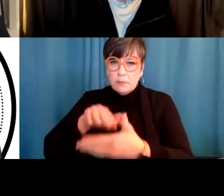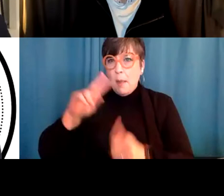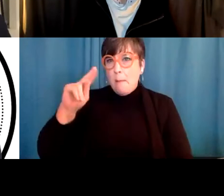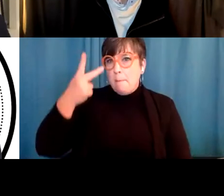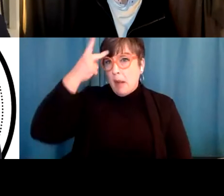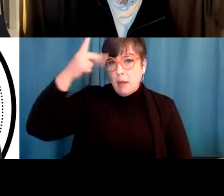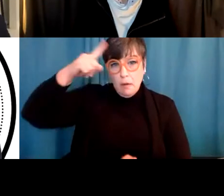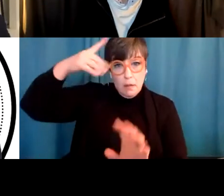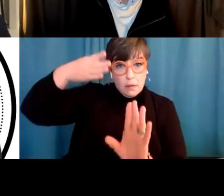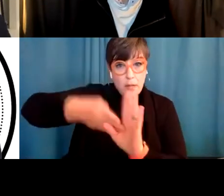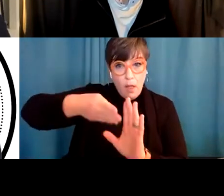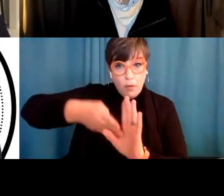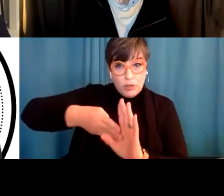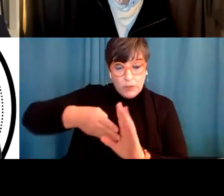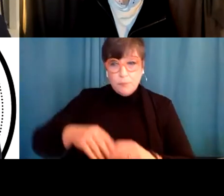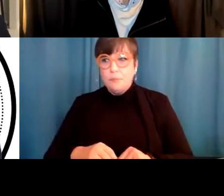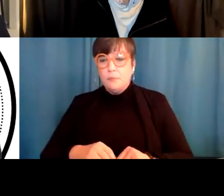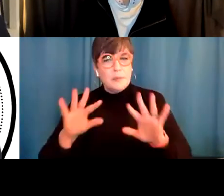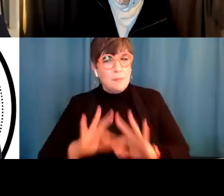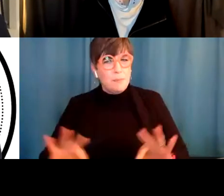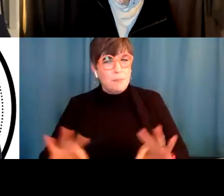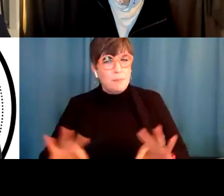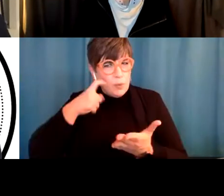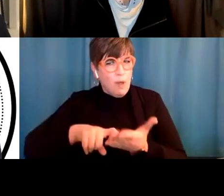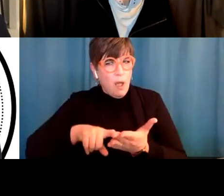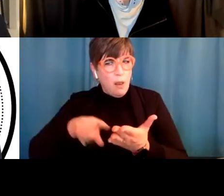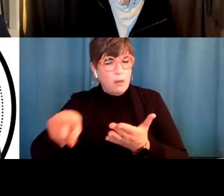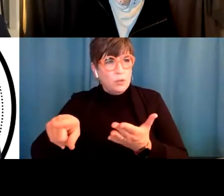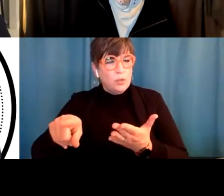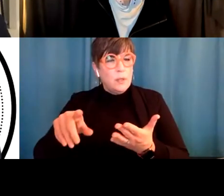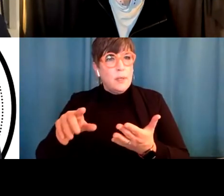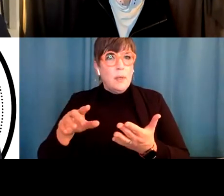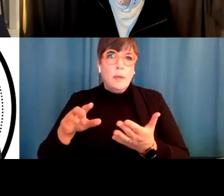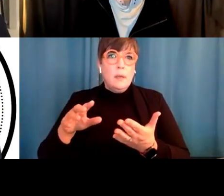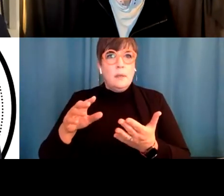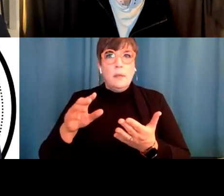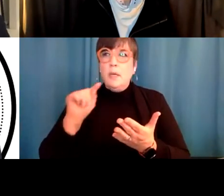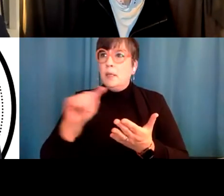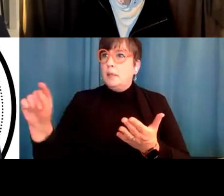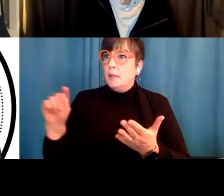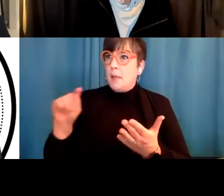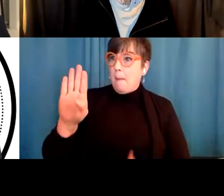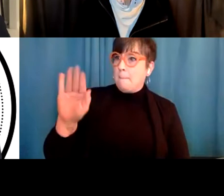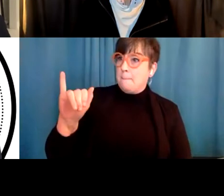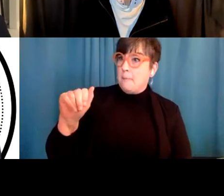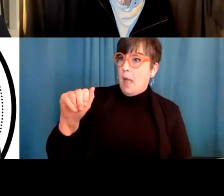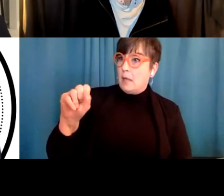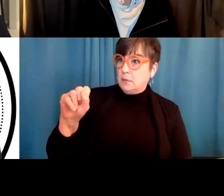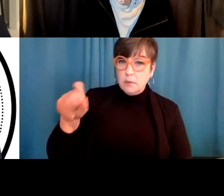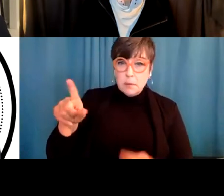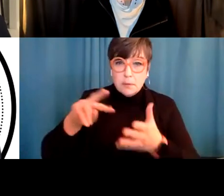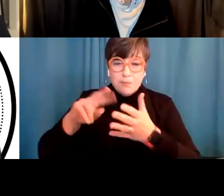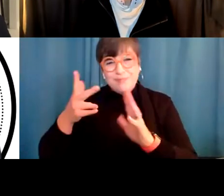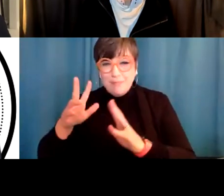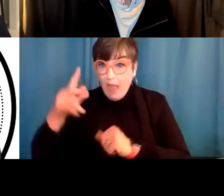that it's important to acknowledge that many of these biases, at least social identity theorists will tell